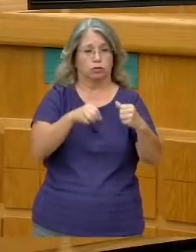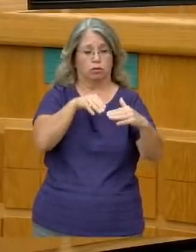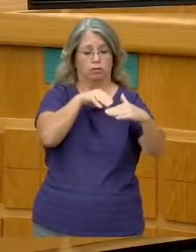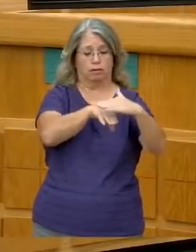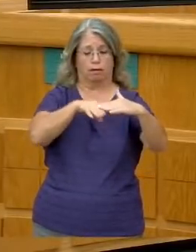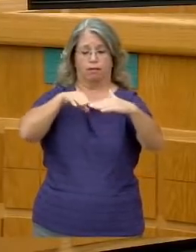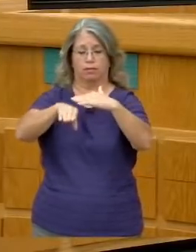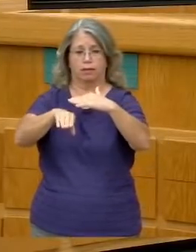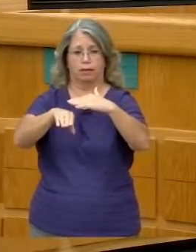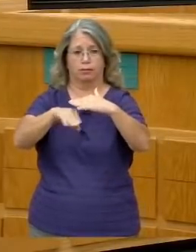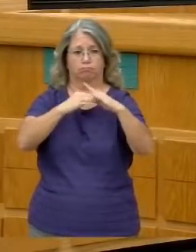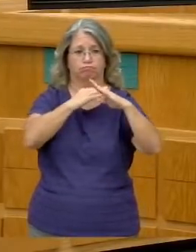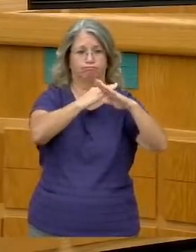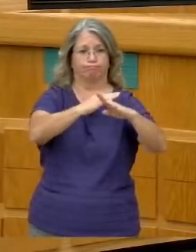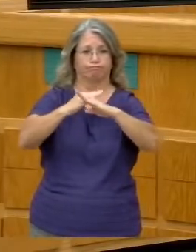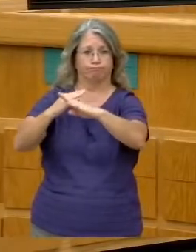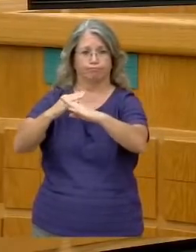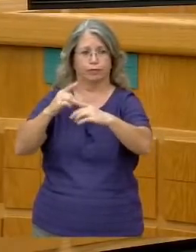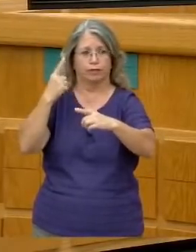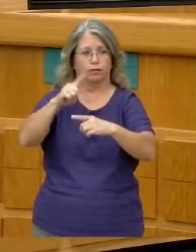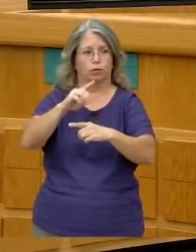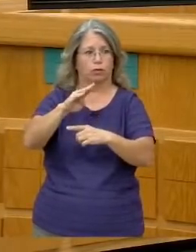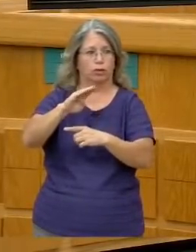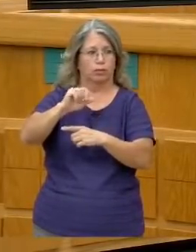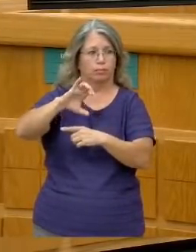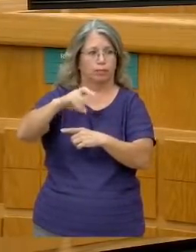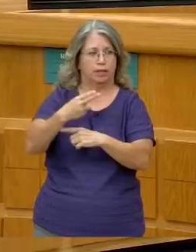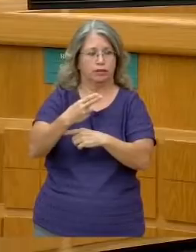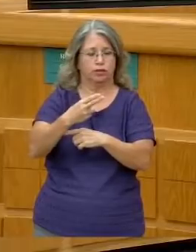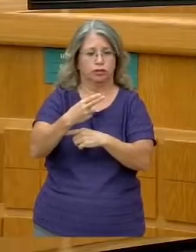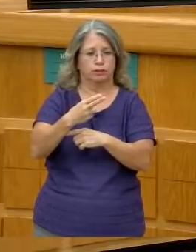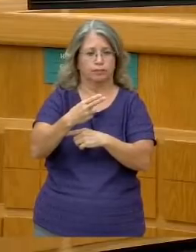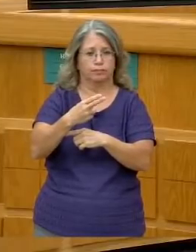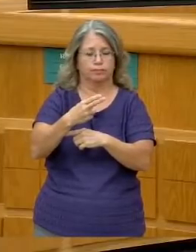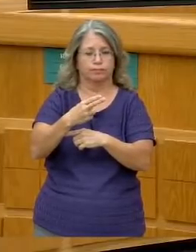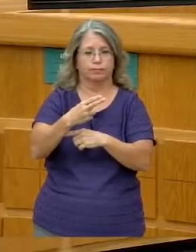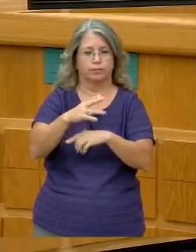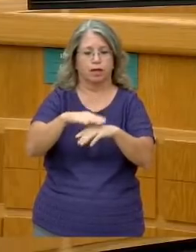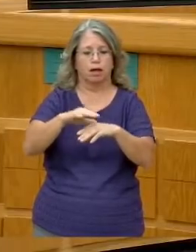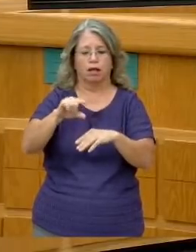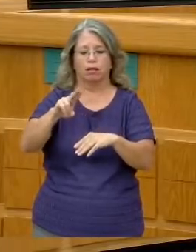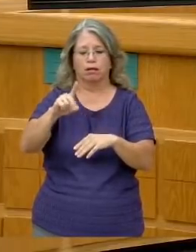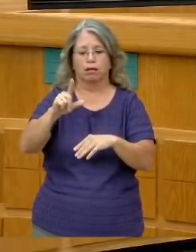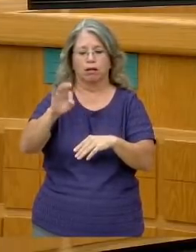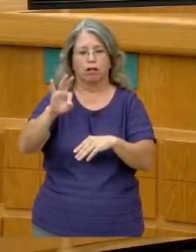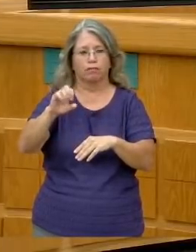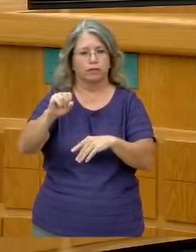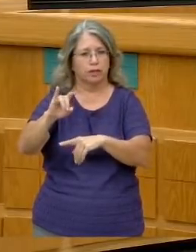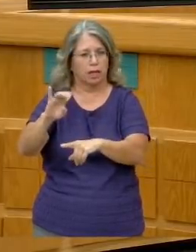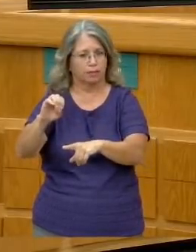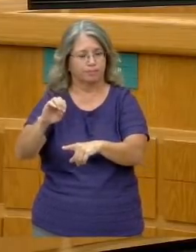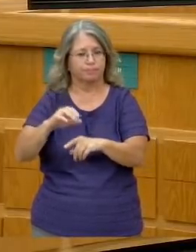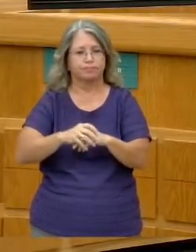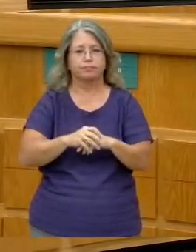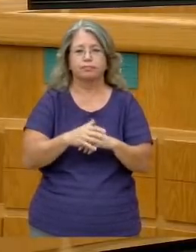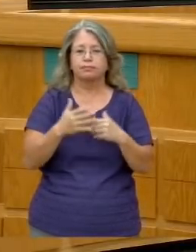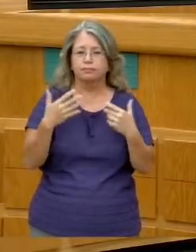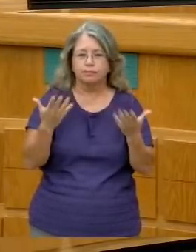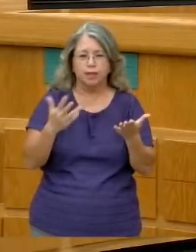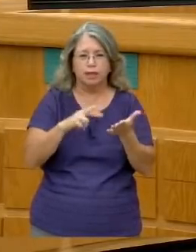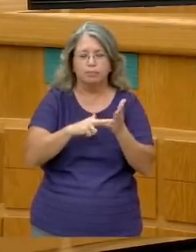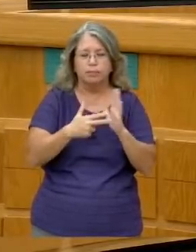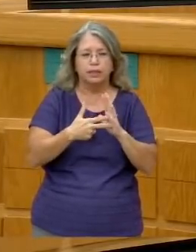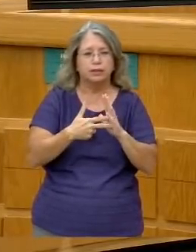beach, onto the beaches on the Gulf side. And what that does mean, though, is people can walk to the beach.